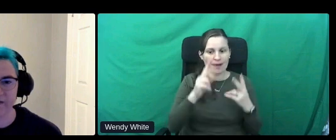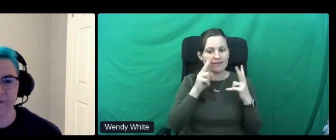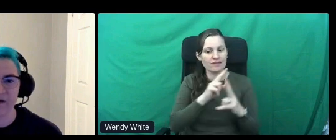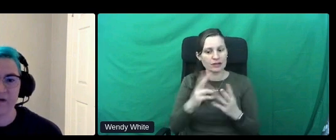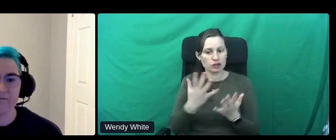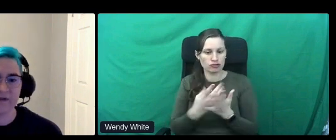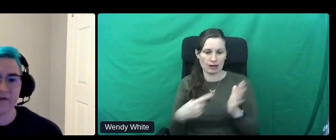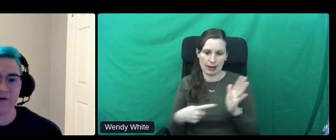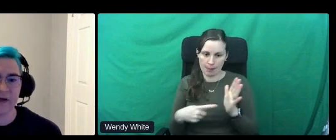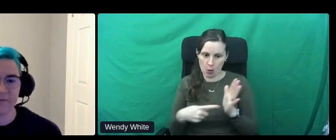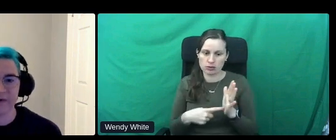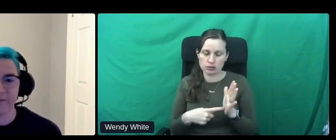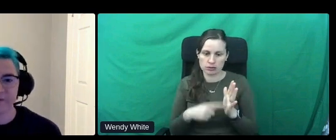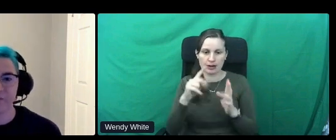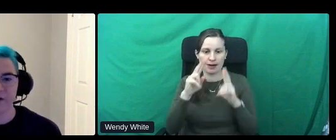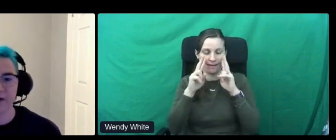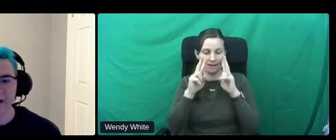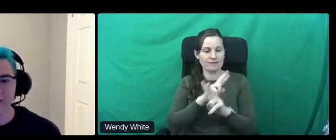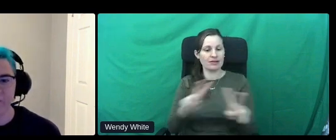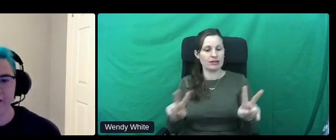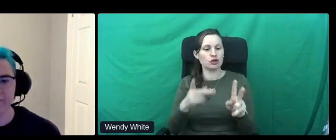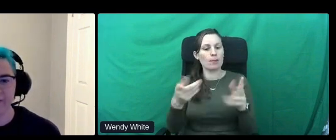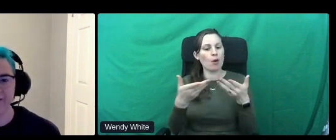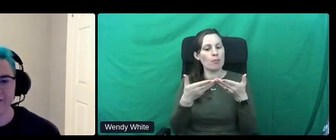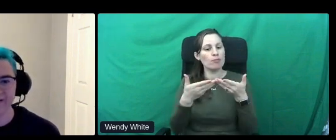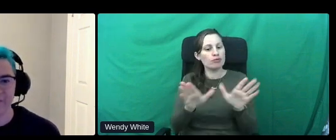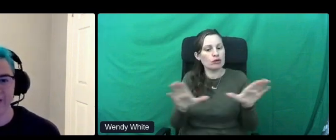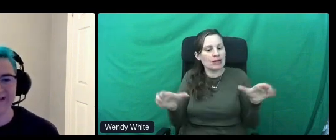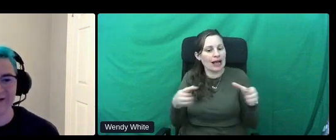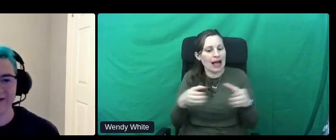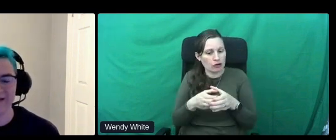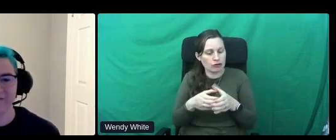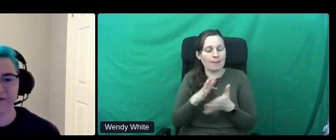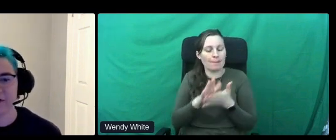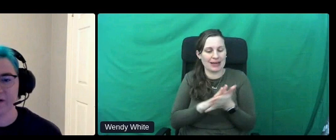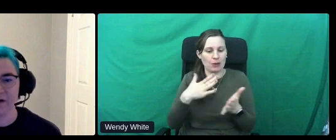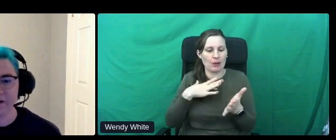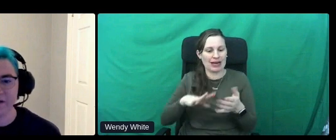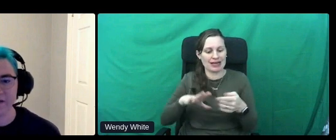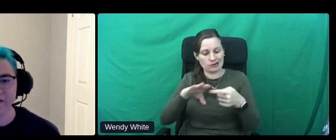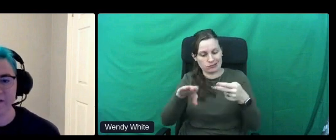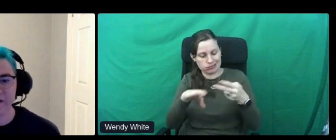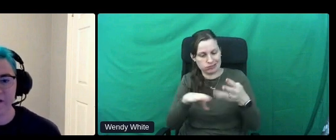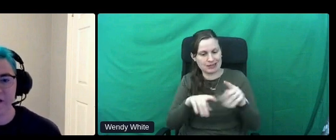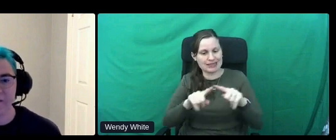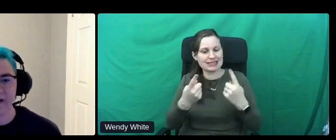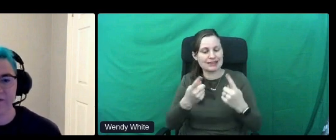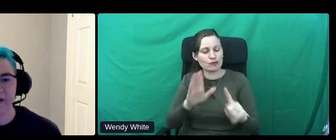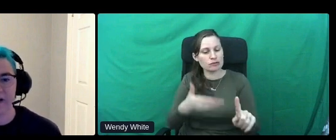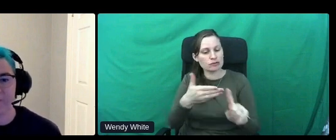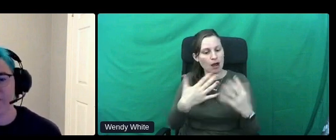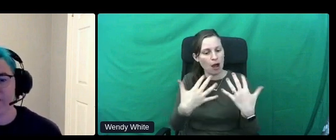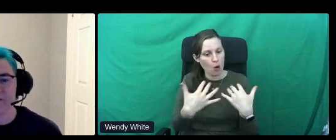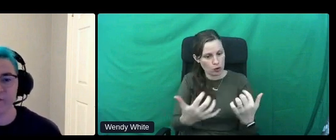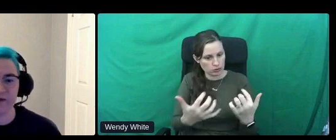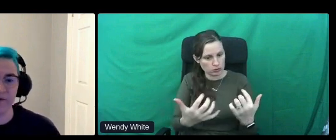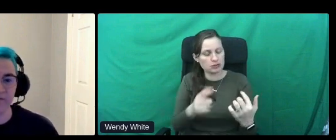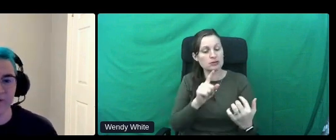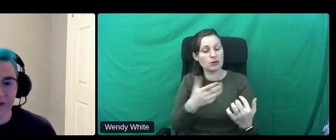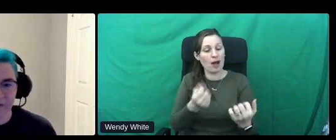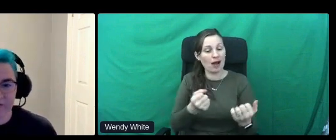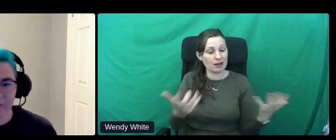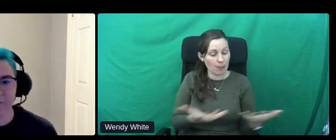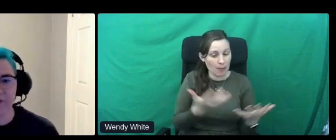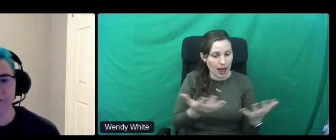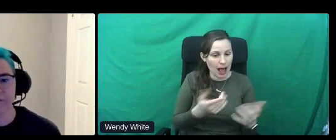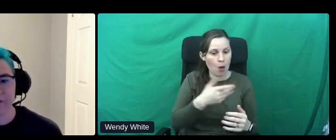the last game. Vision turned out to be a much broader category and required us to break it down into different target audiences. As we had players who wanted to play